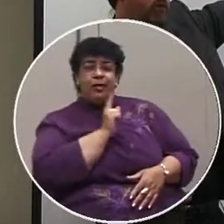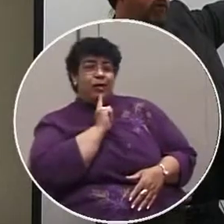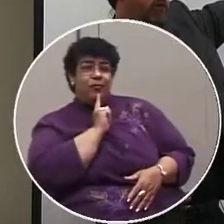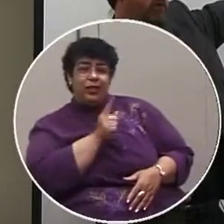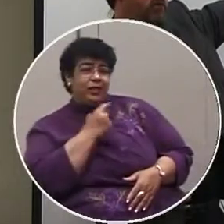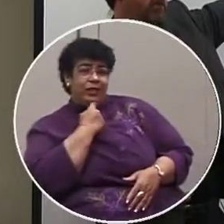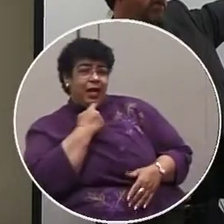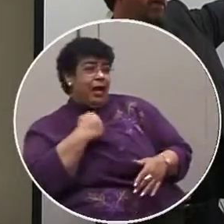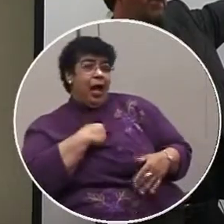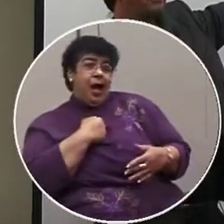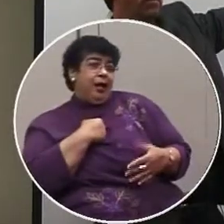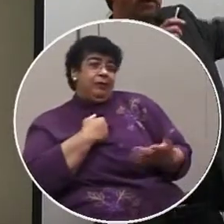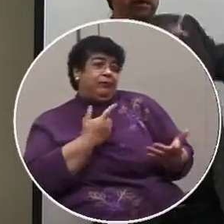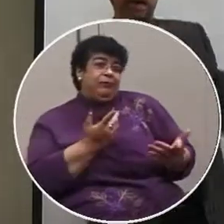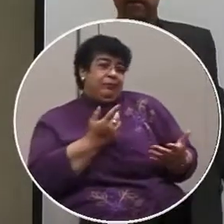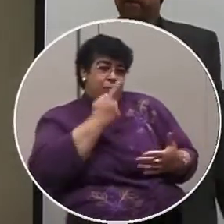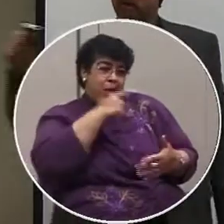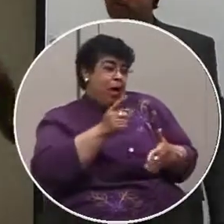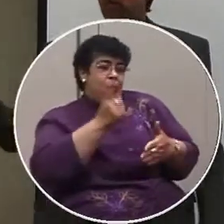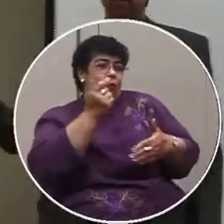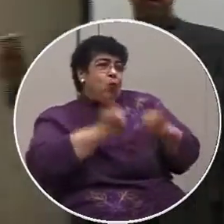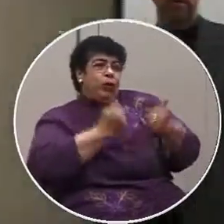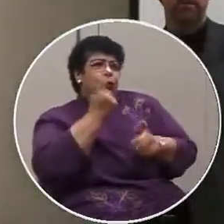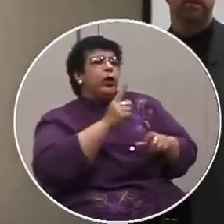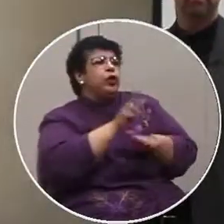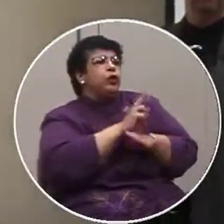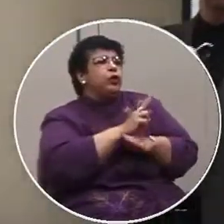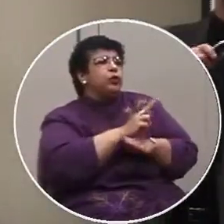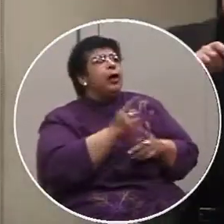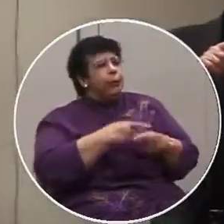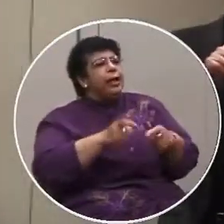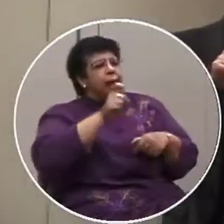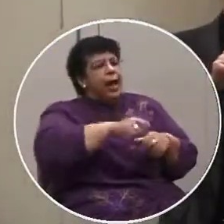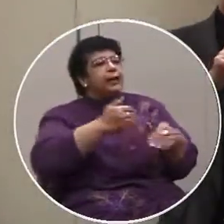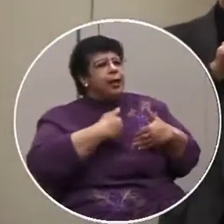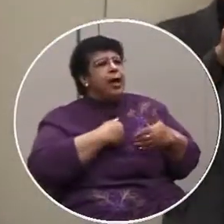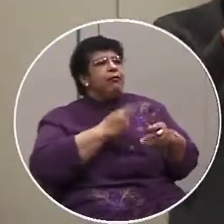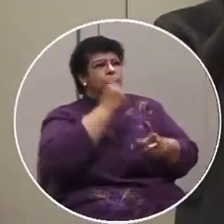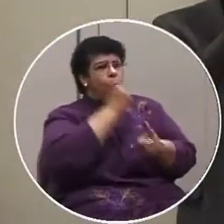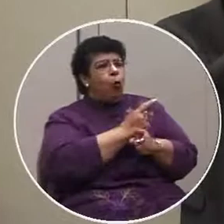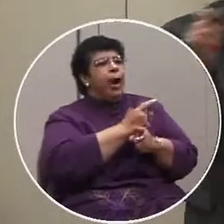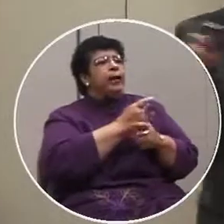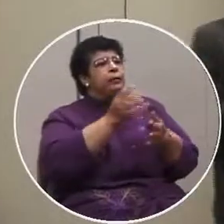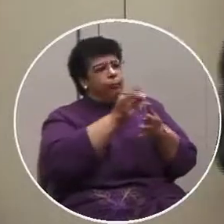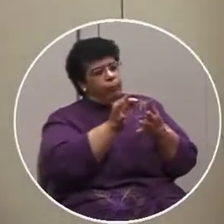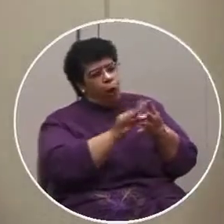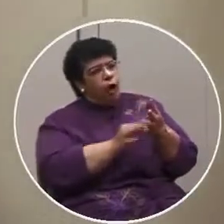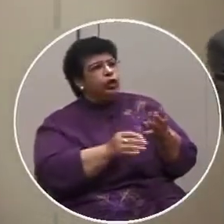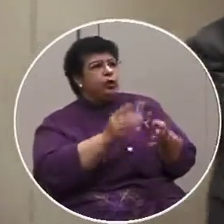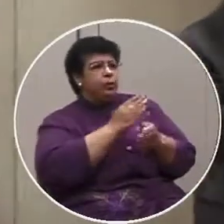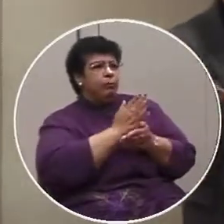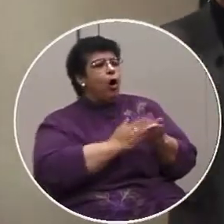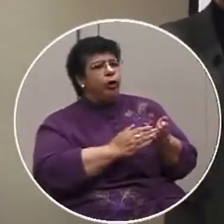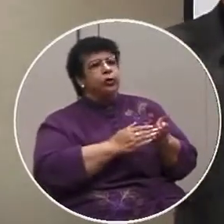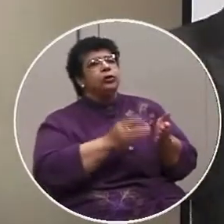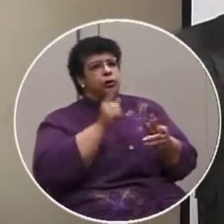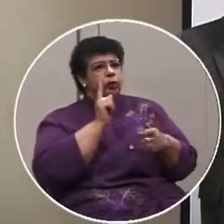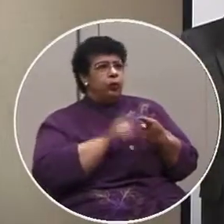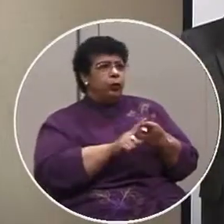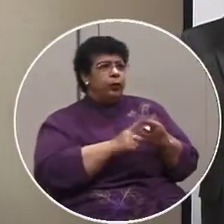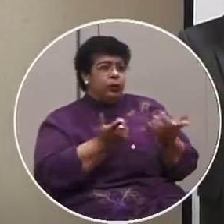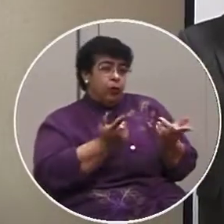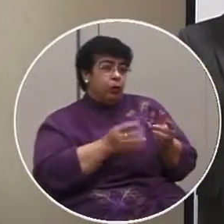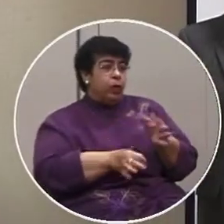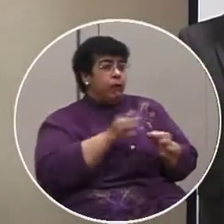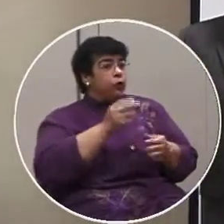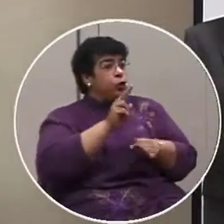you use, as long as it has the component pieces to it. But by doing this, for example, if you use the